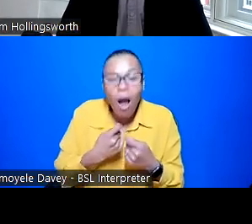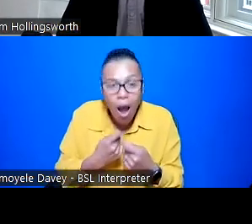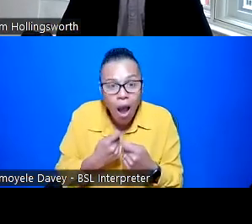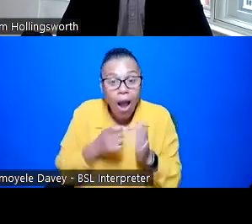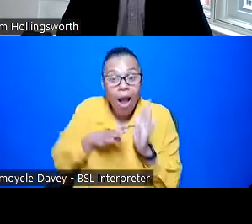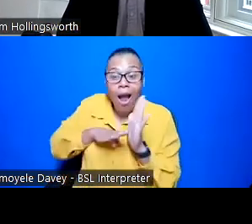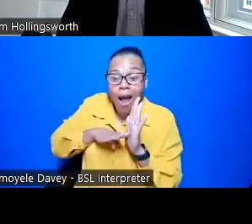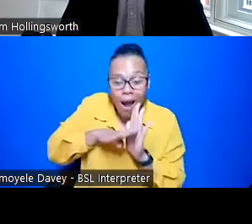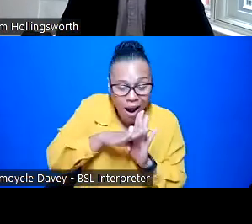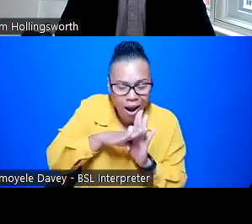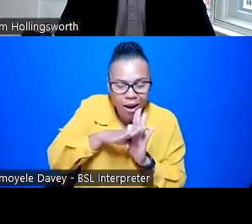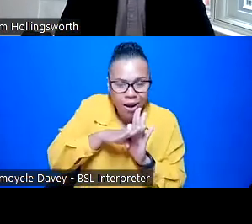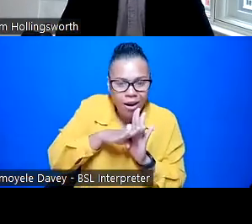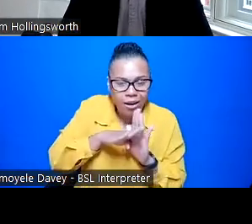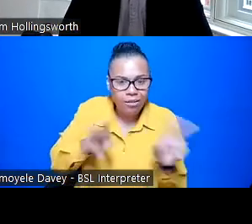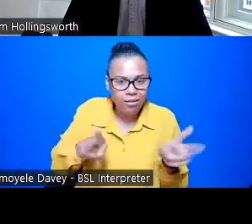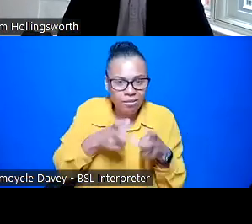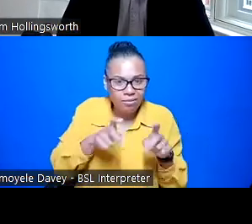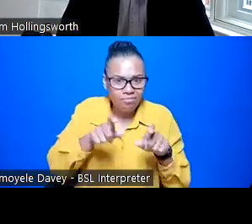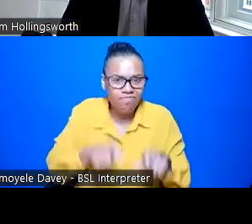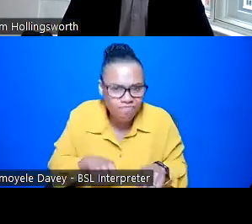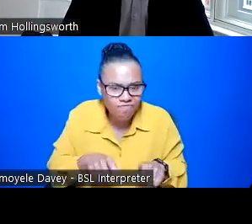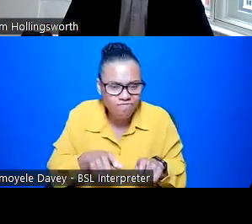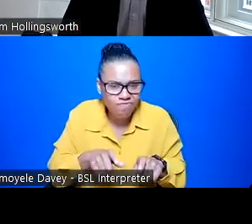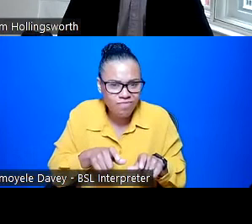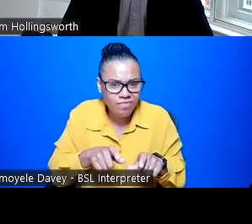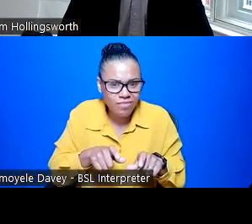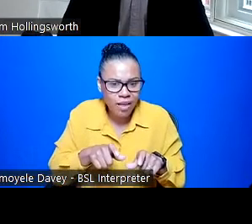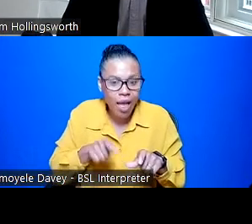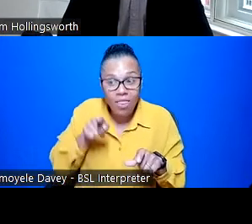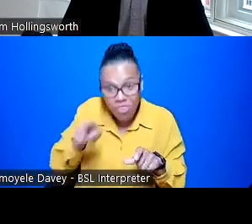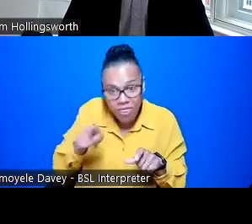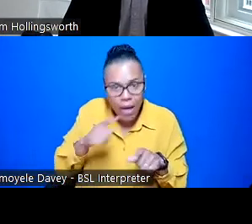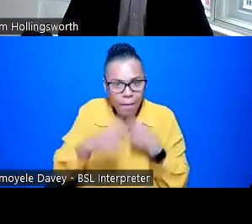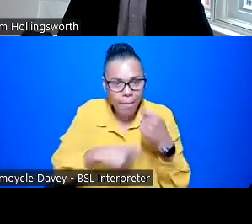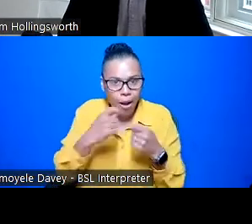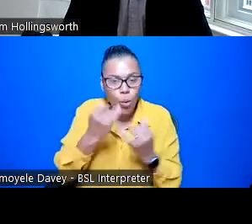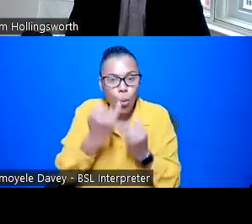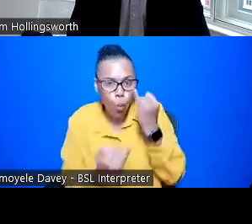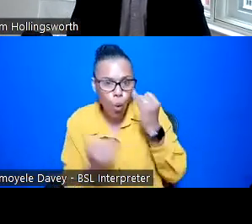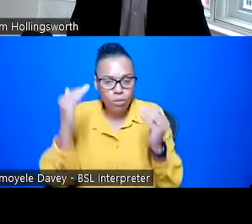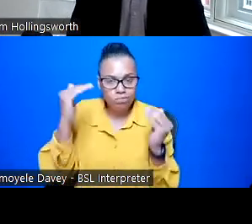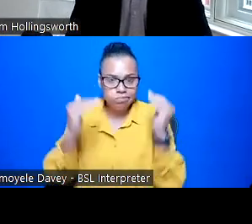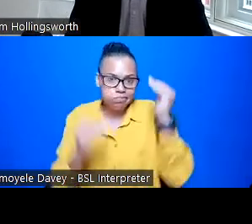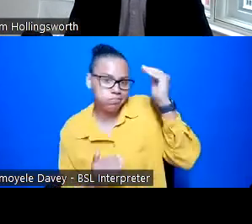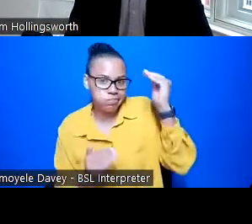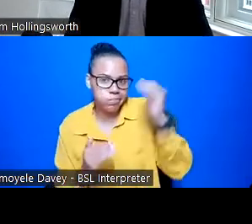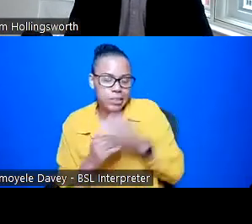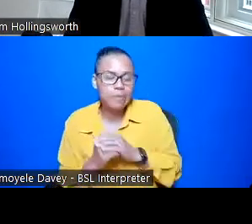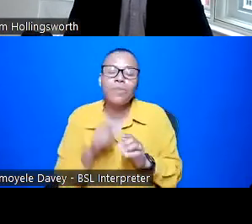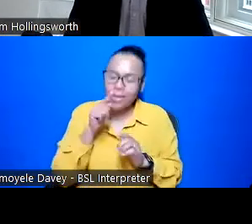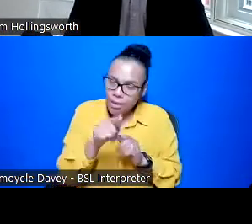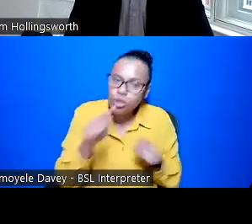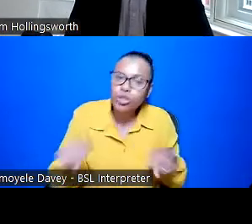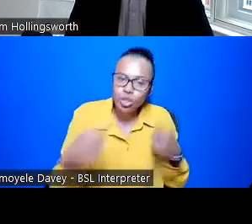general increase, but it has made those inequalities that already existed starkly worse. And I think that is the challenge that we